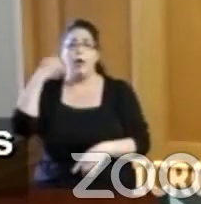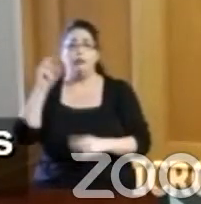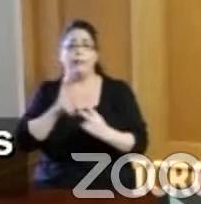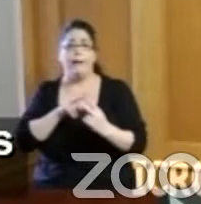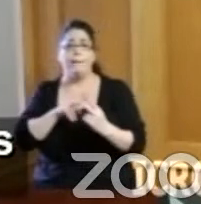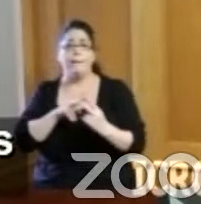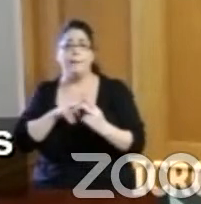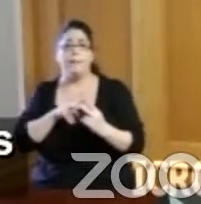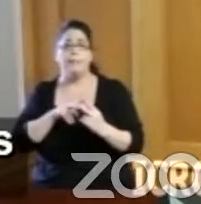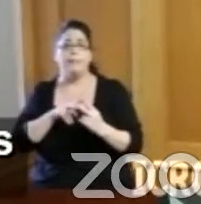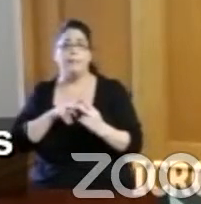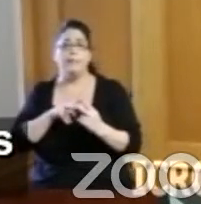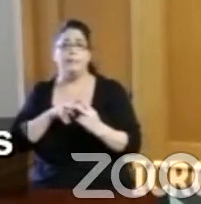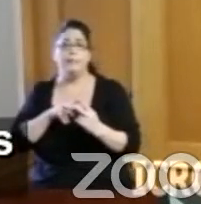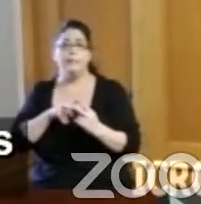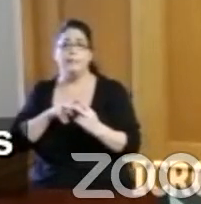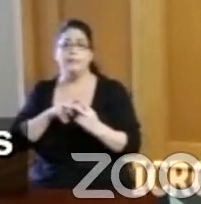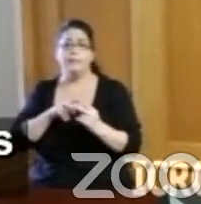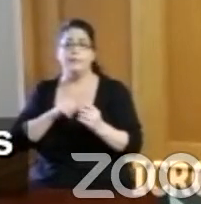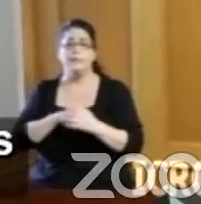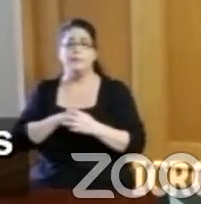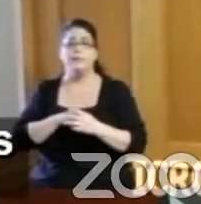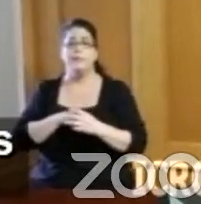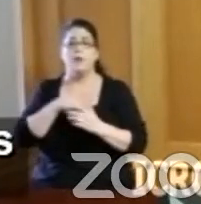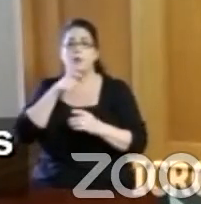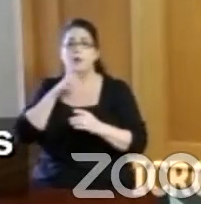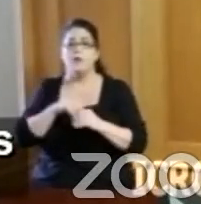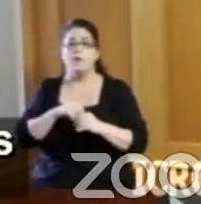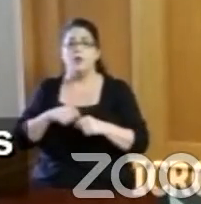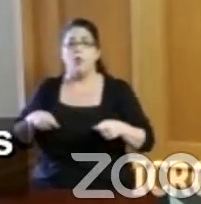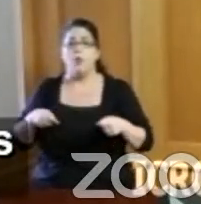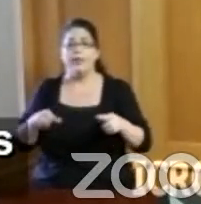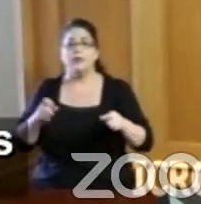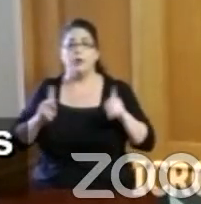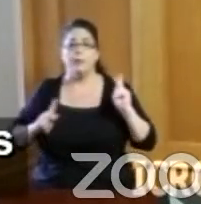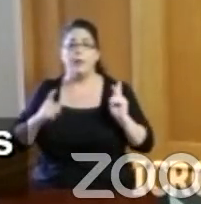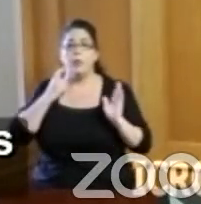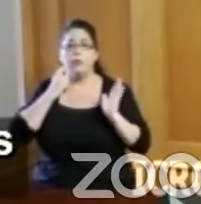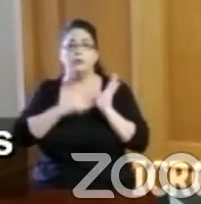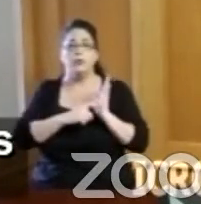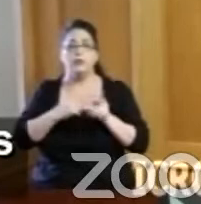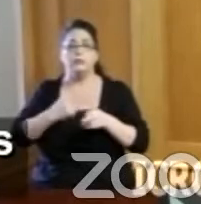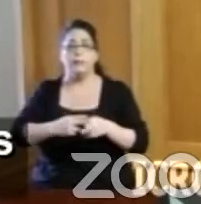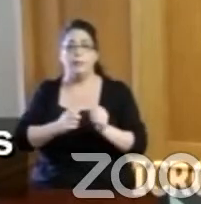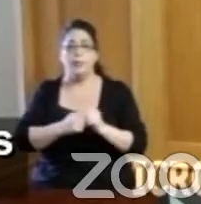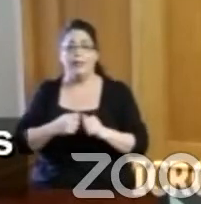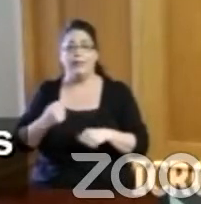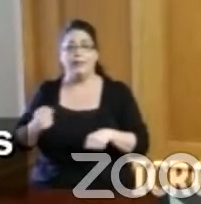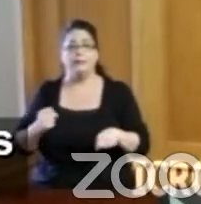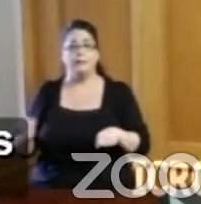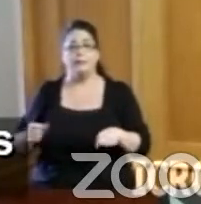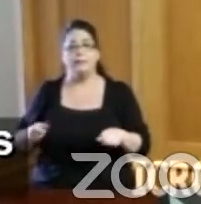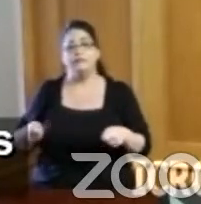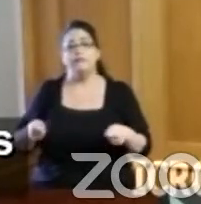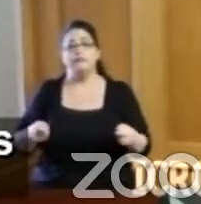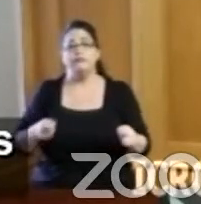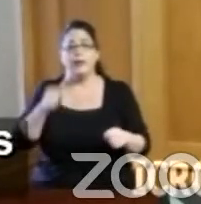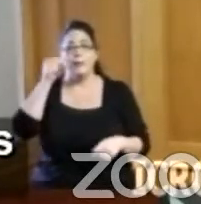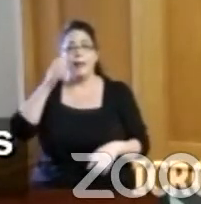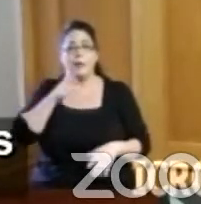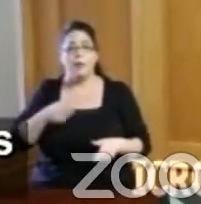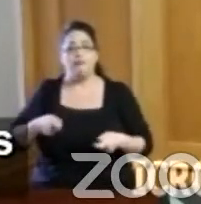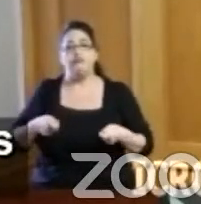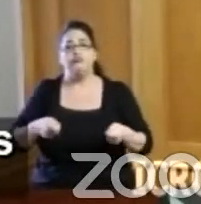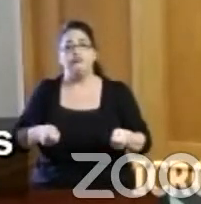couples. I'm just gonna read the ones that are culpable. Mm-hmm. Wheelchair people with motorized and manual chairs, women and men pushing strollers,